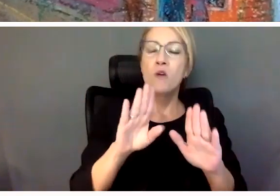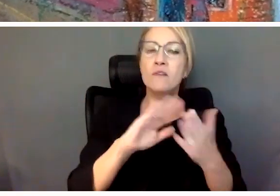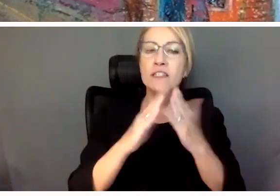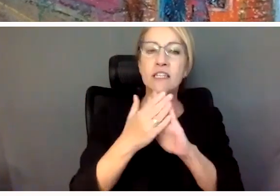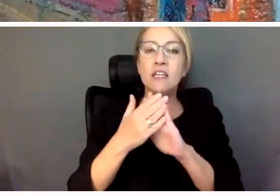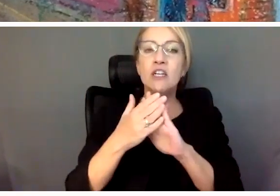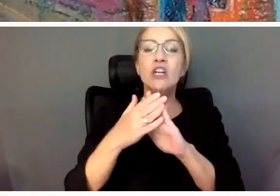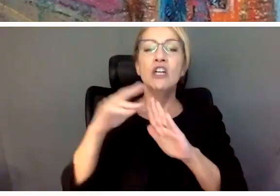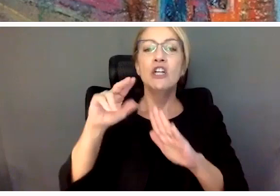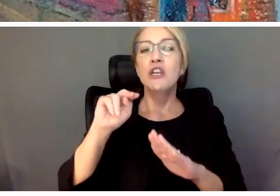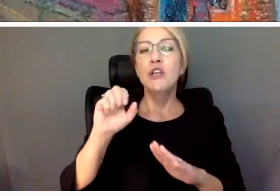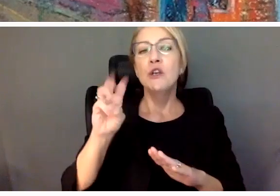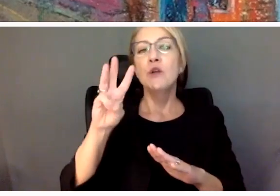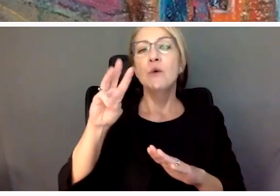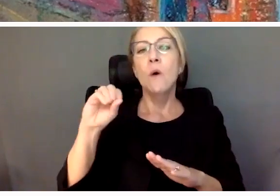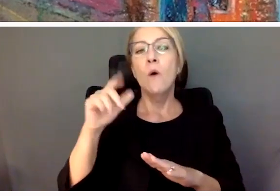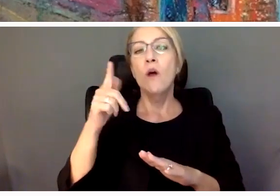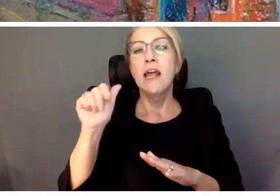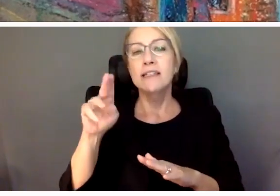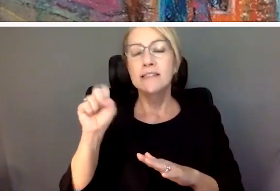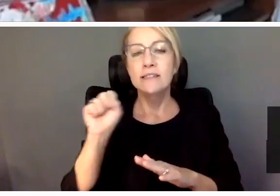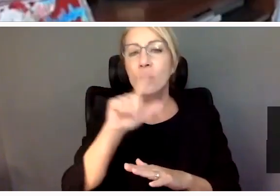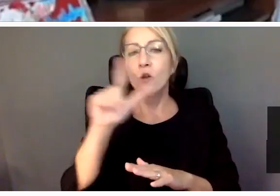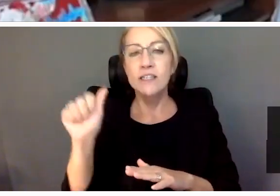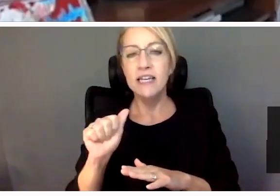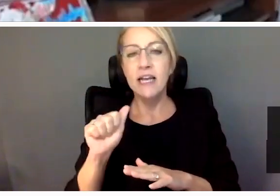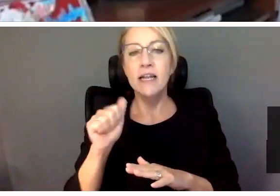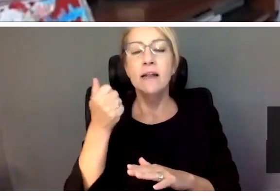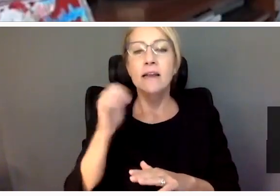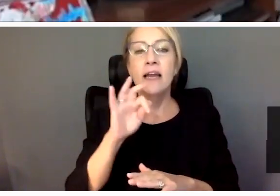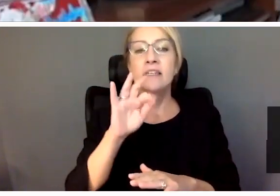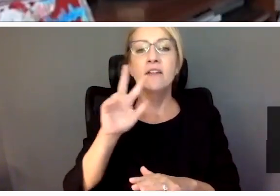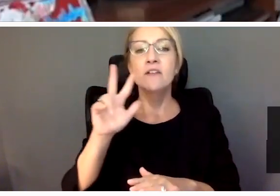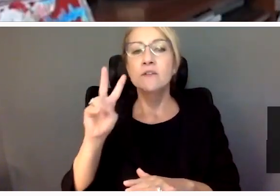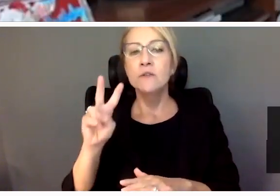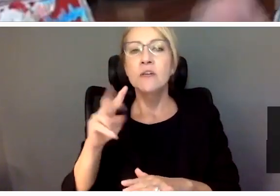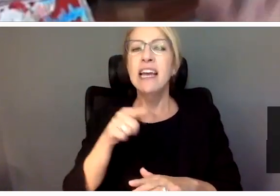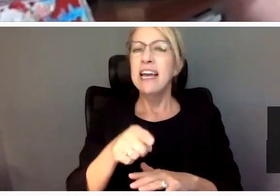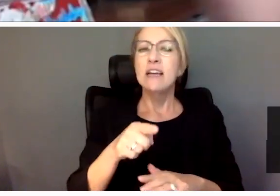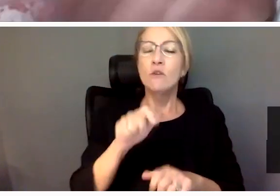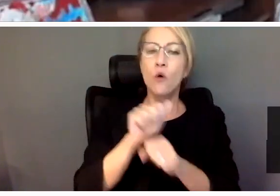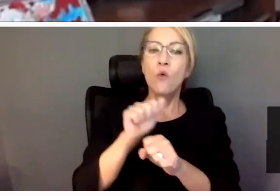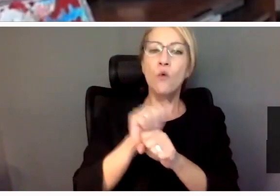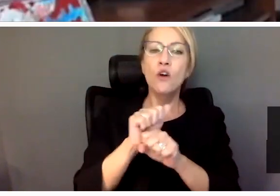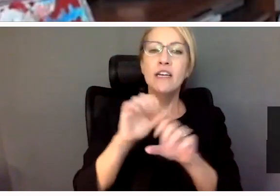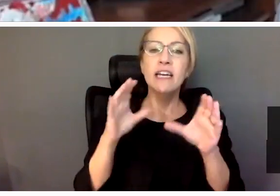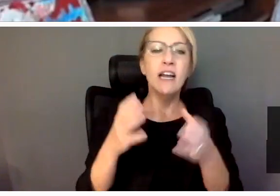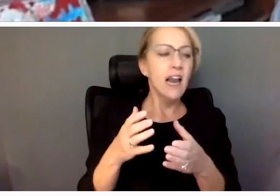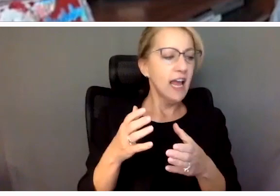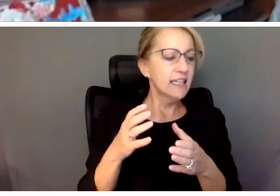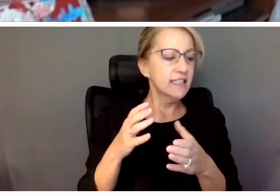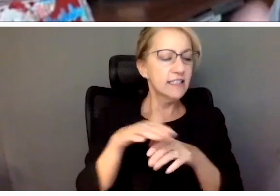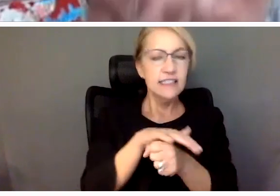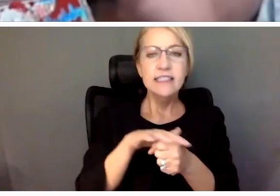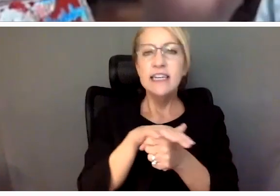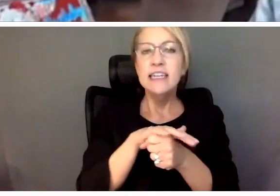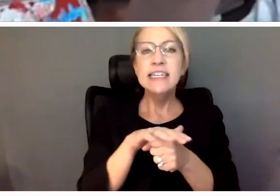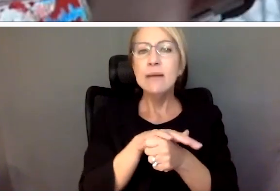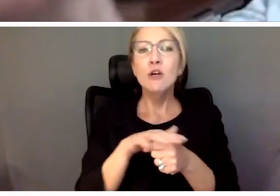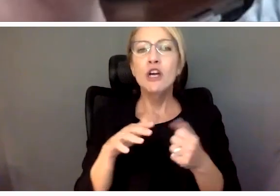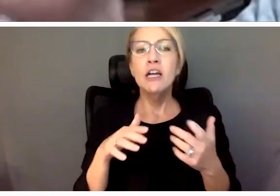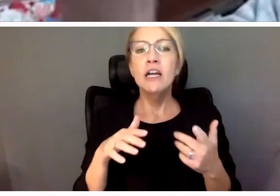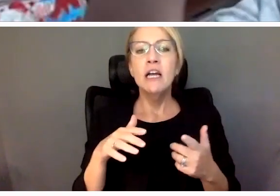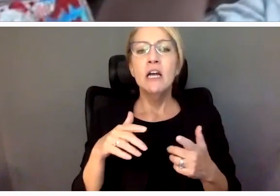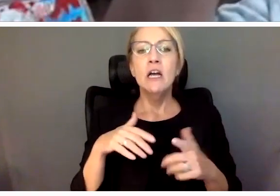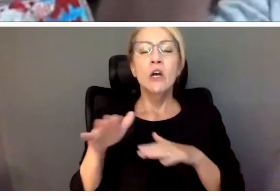1932. It was a working class neighborhood. We were walking, I think my father was taking me to